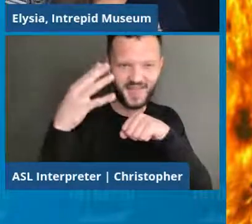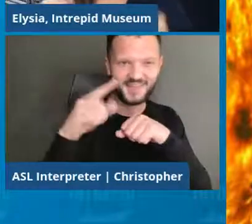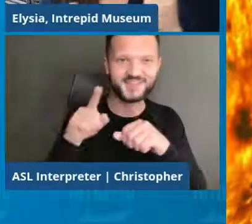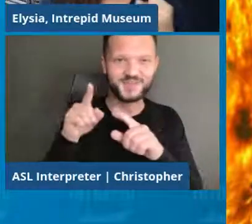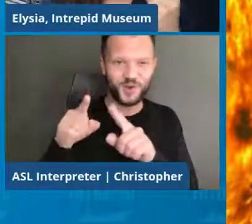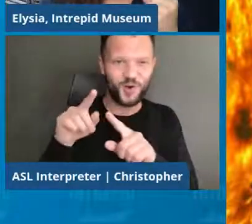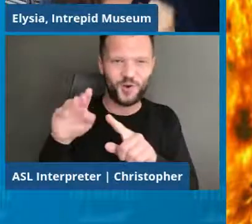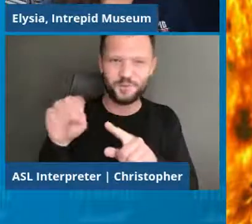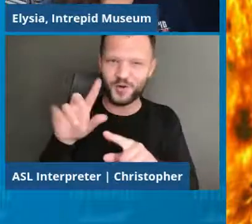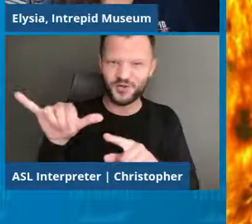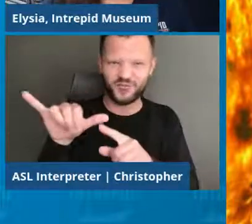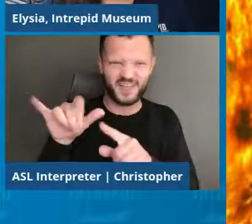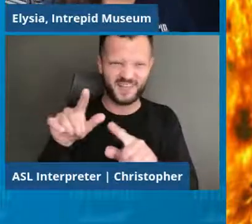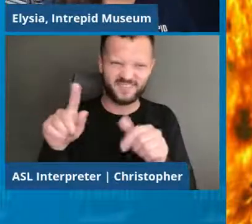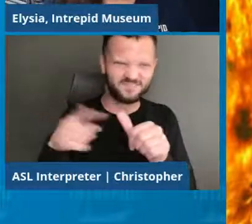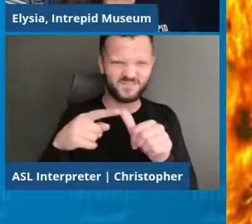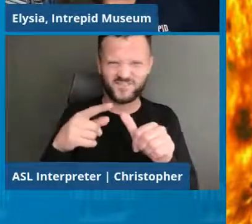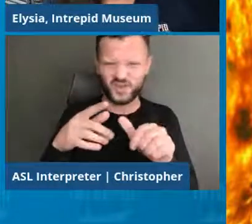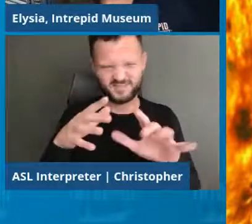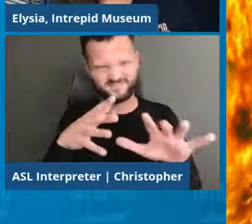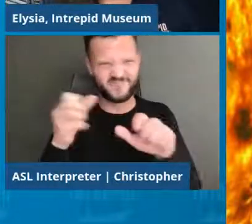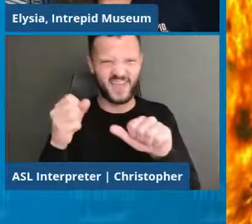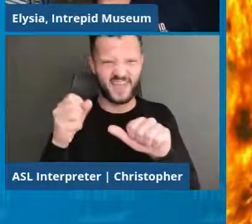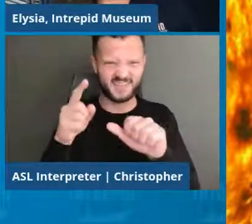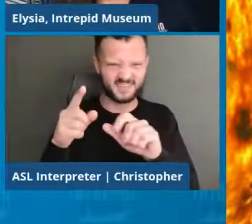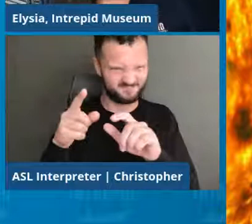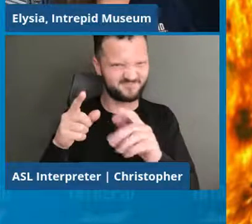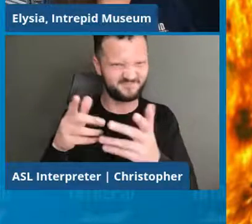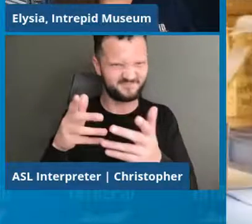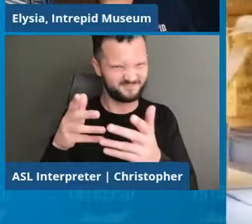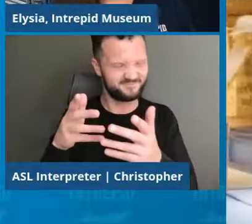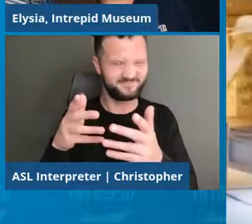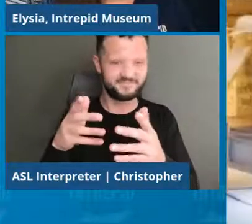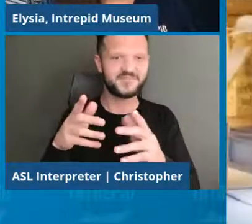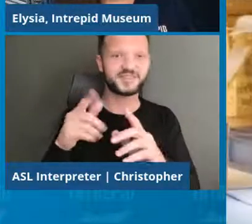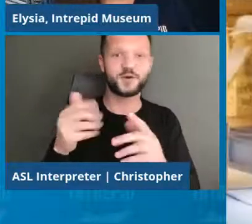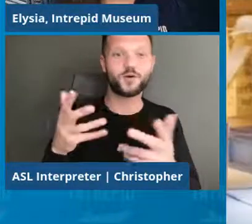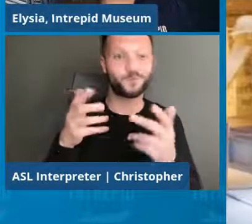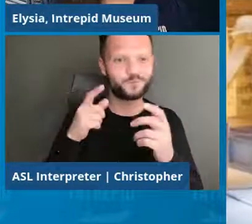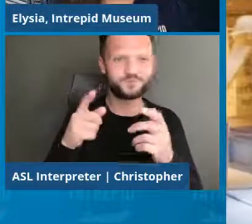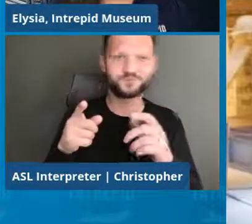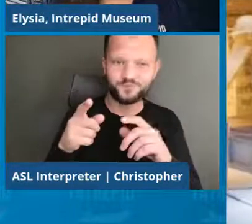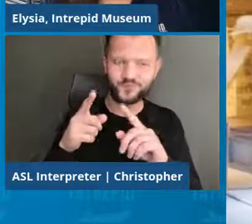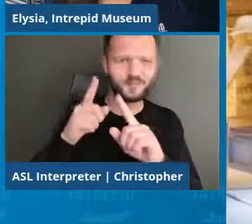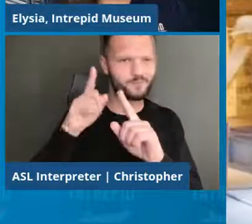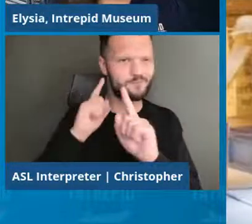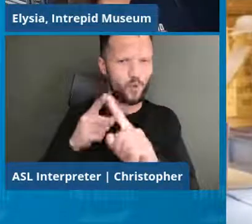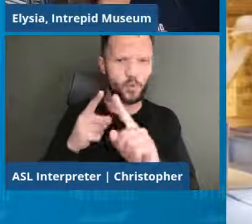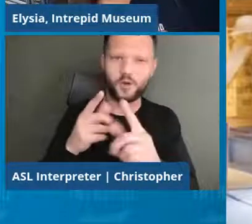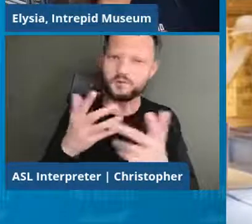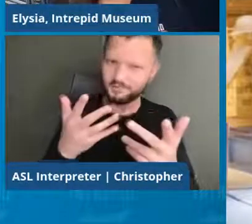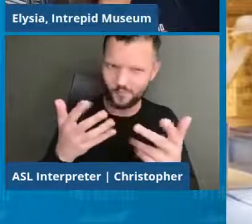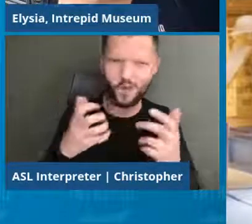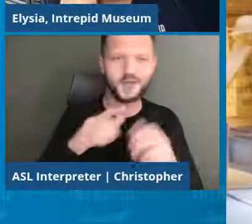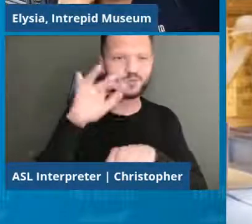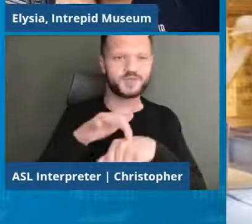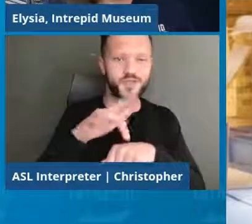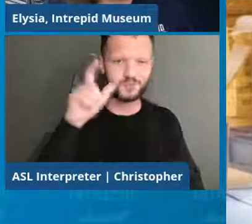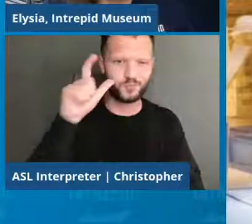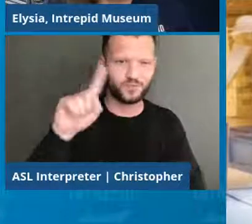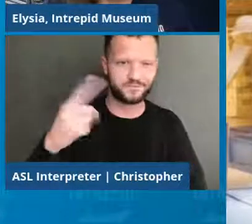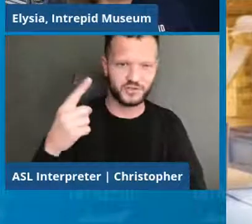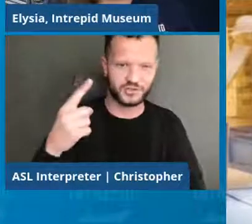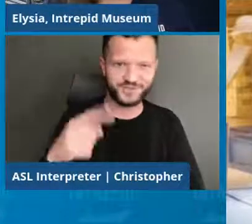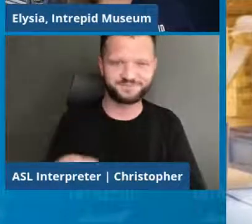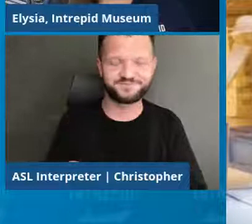first and the fastest to get to the moon. So back to that Aurora 7 capsule, all right? So you could probably tell just by